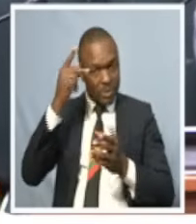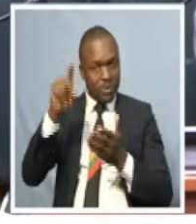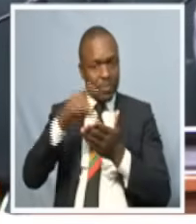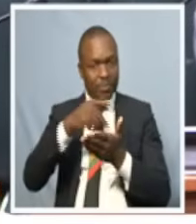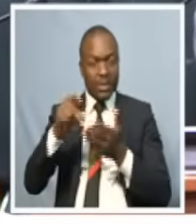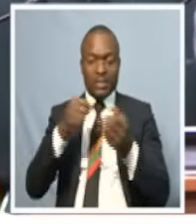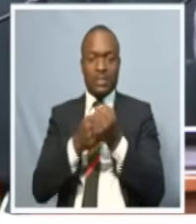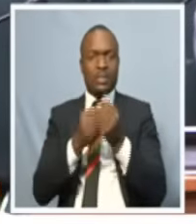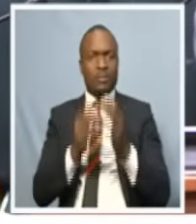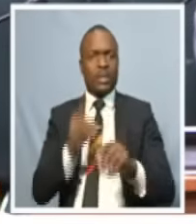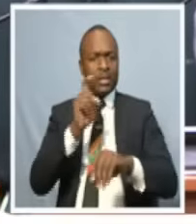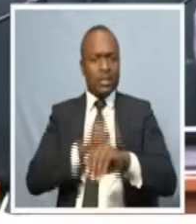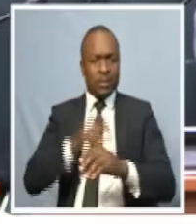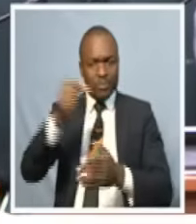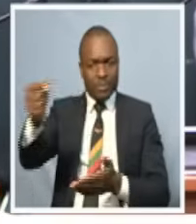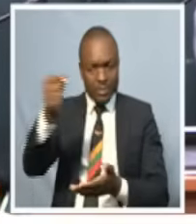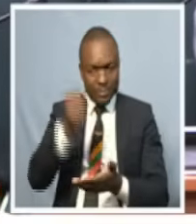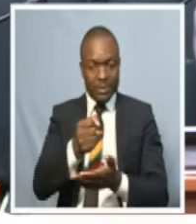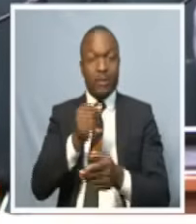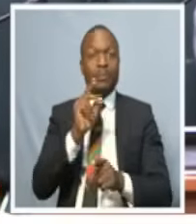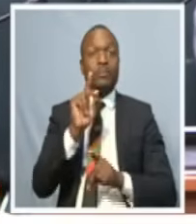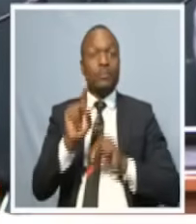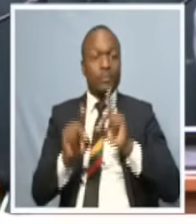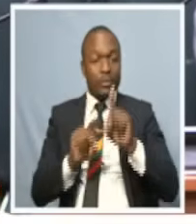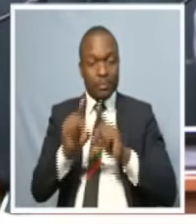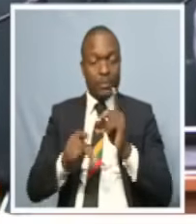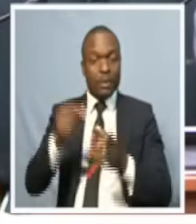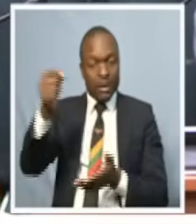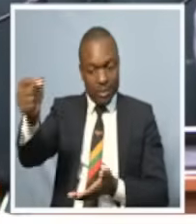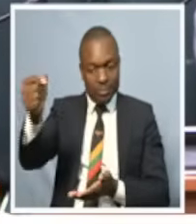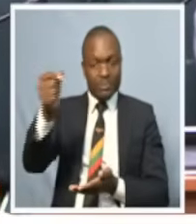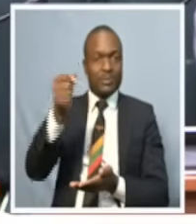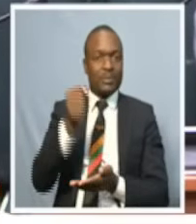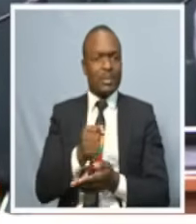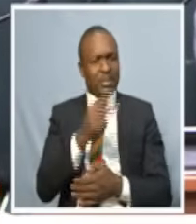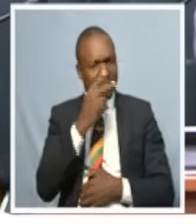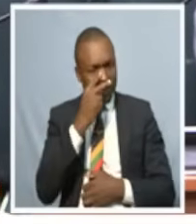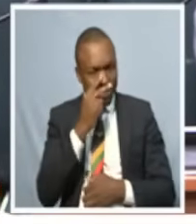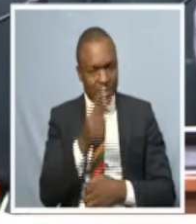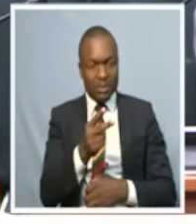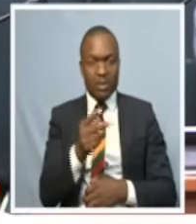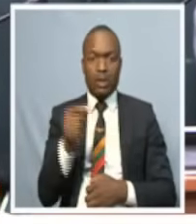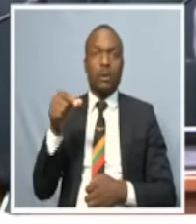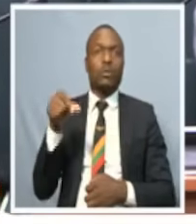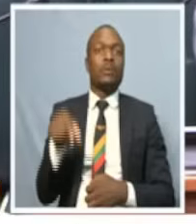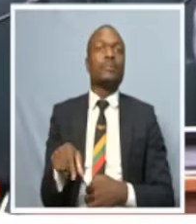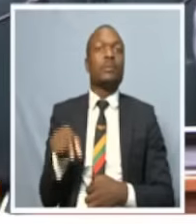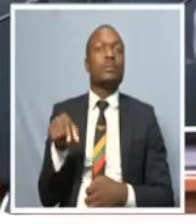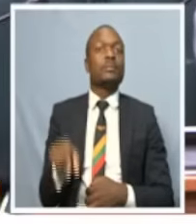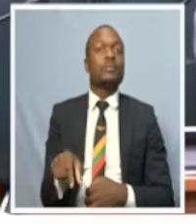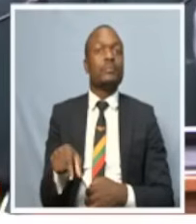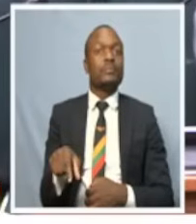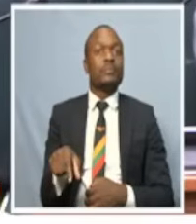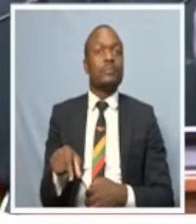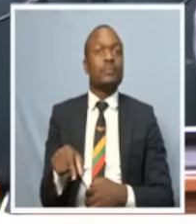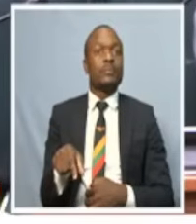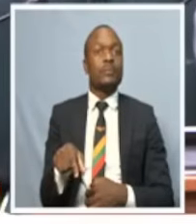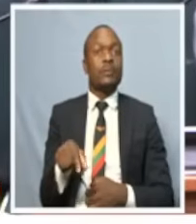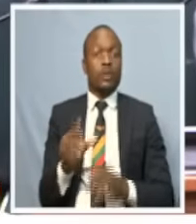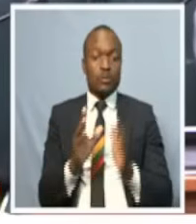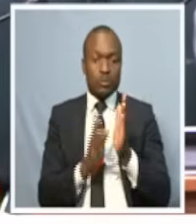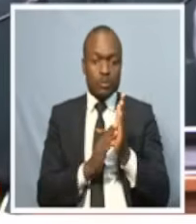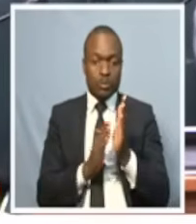recruiting. When people are recruited, they look at the qualifications,